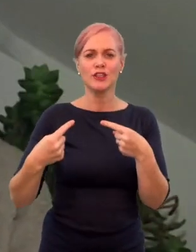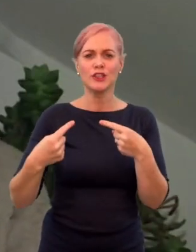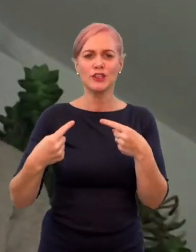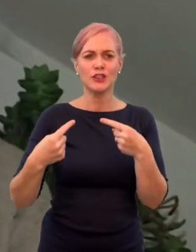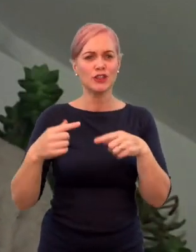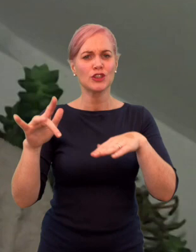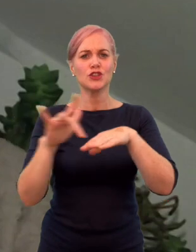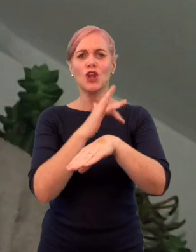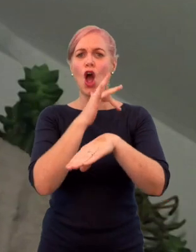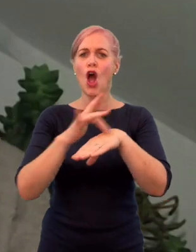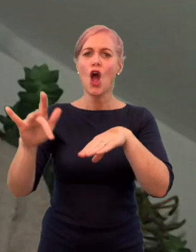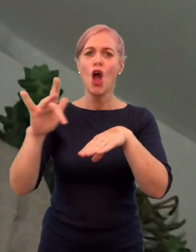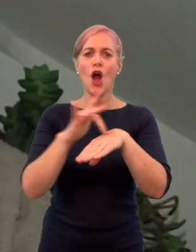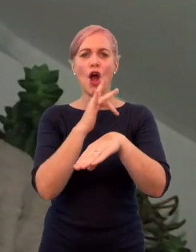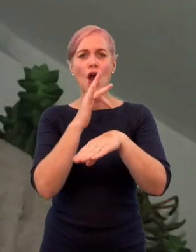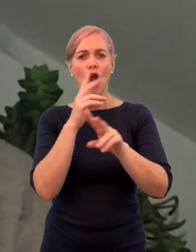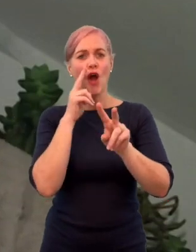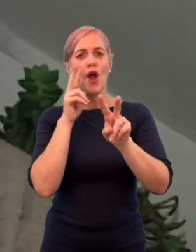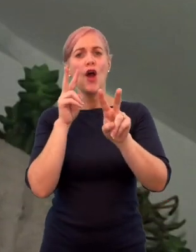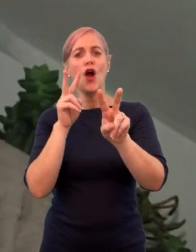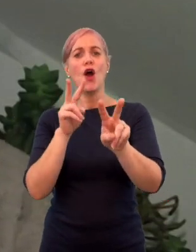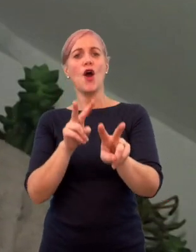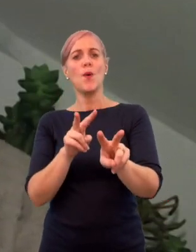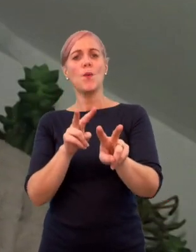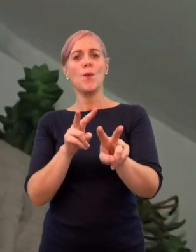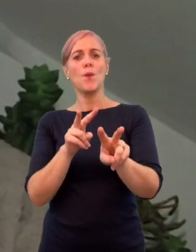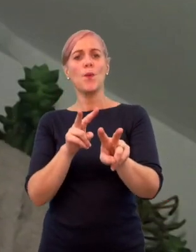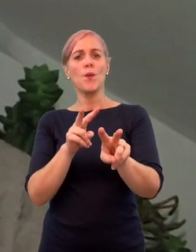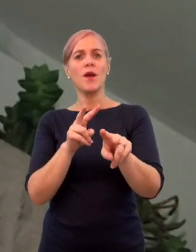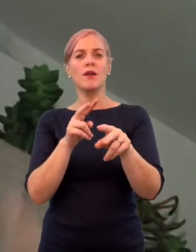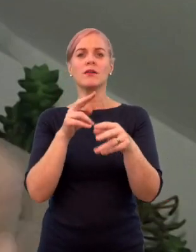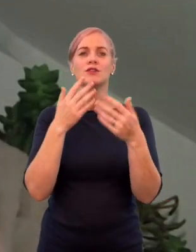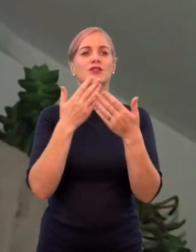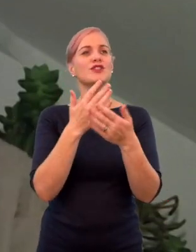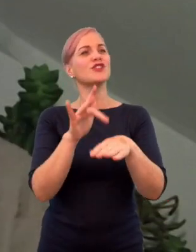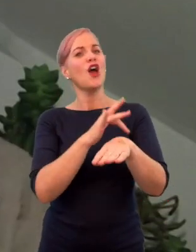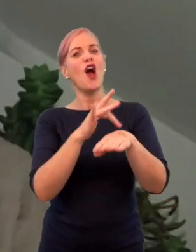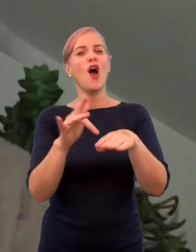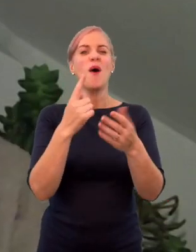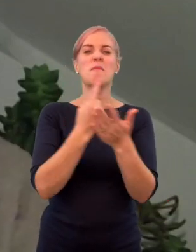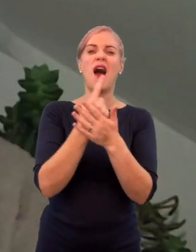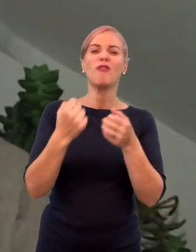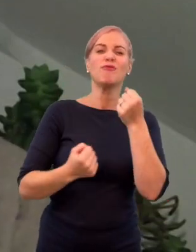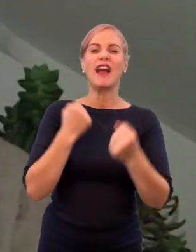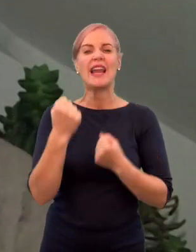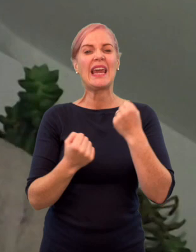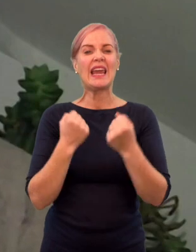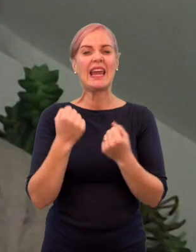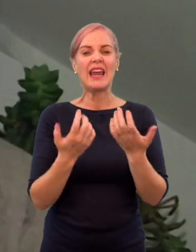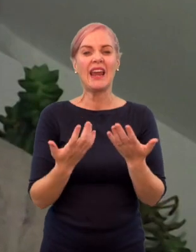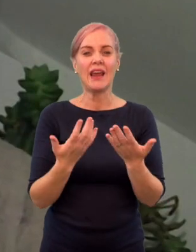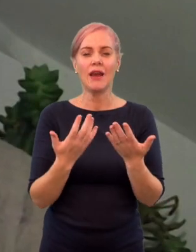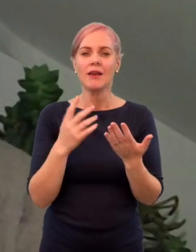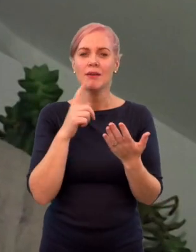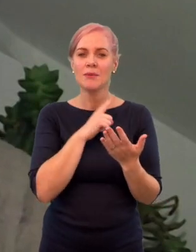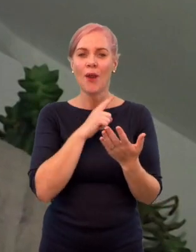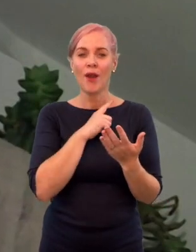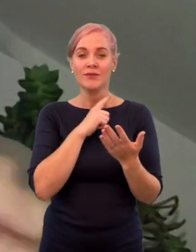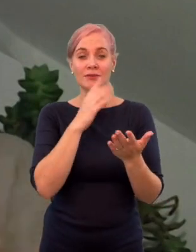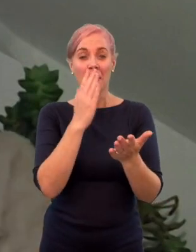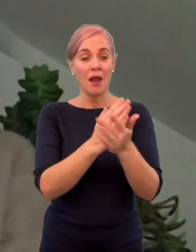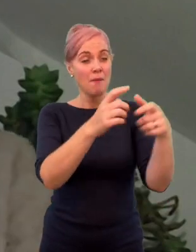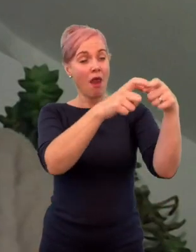set ourselves a challenge of making this show that, um, just by looking at it, wouldn't look like a show about running. Um,